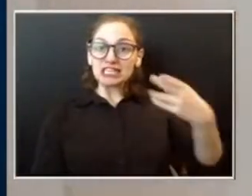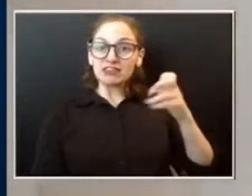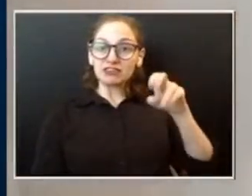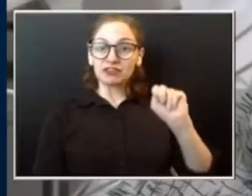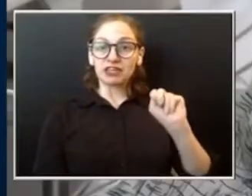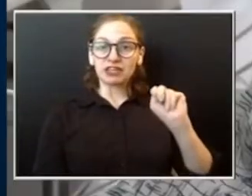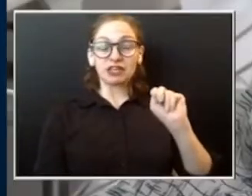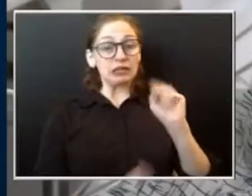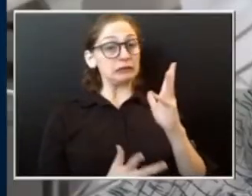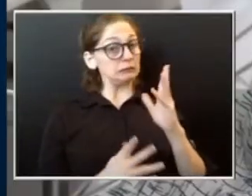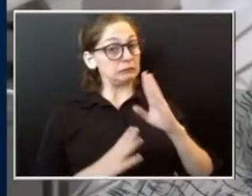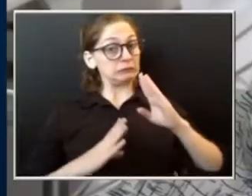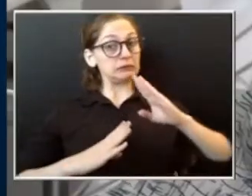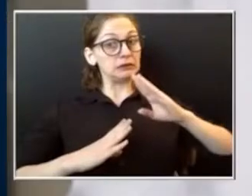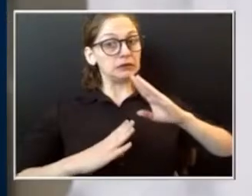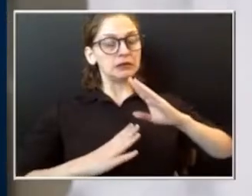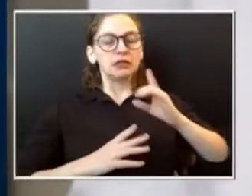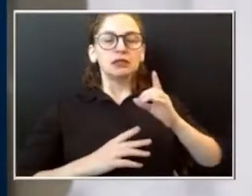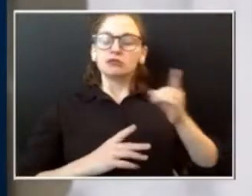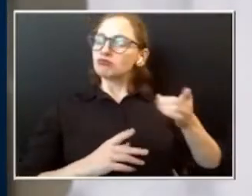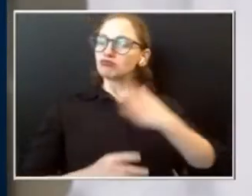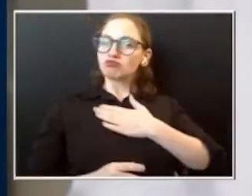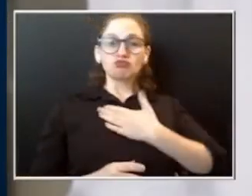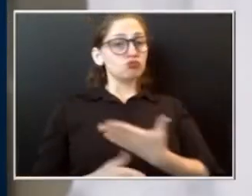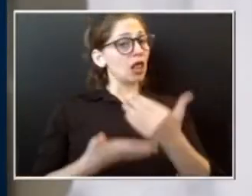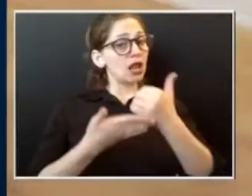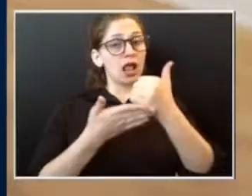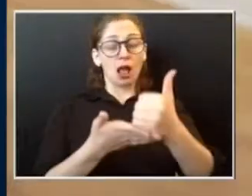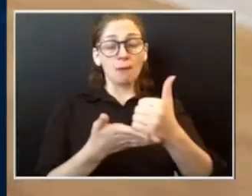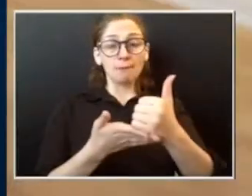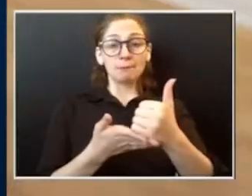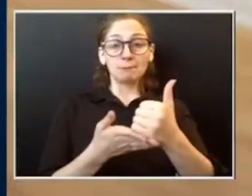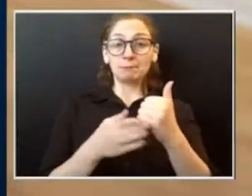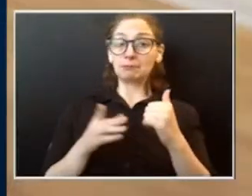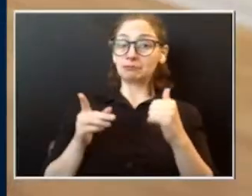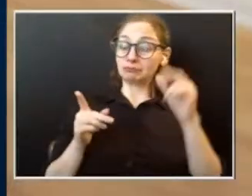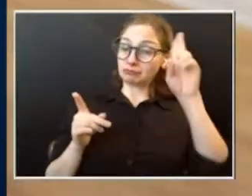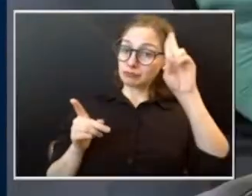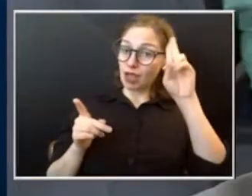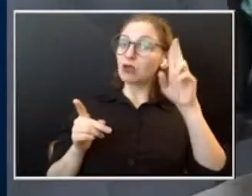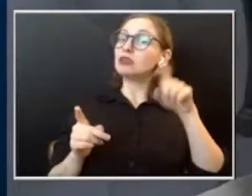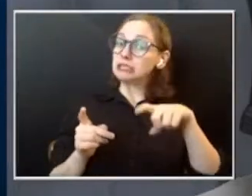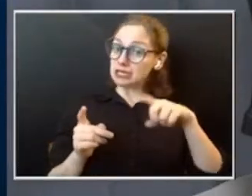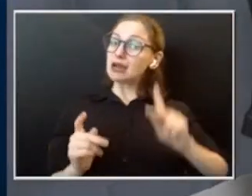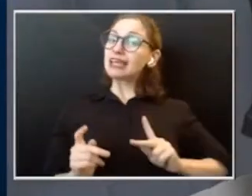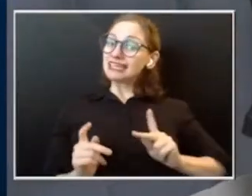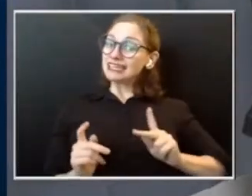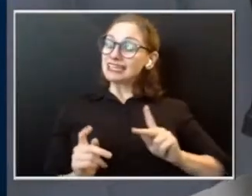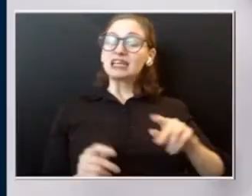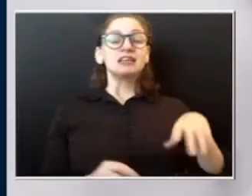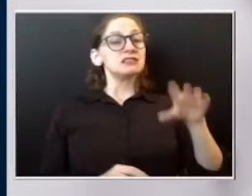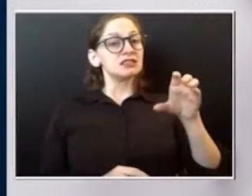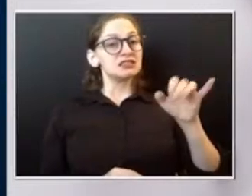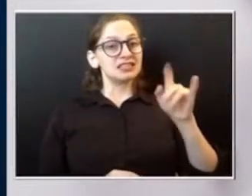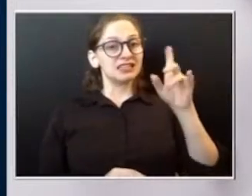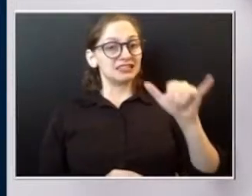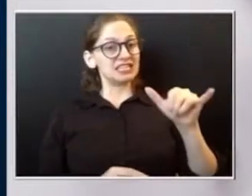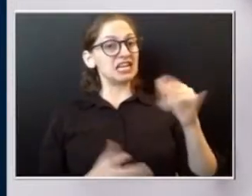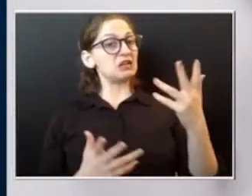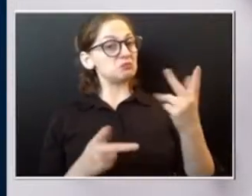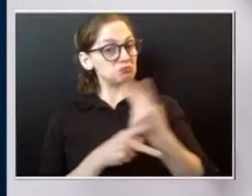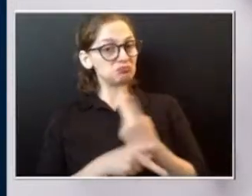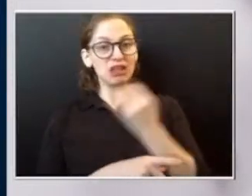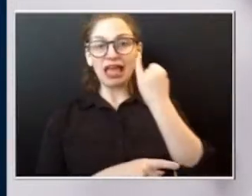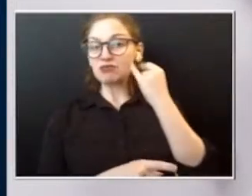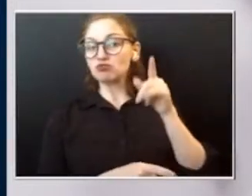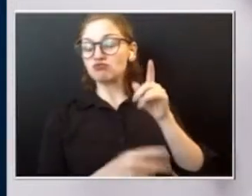she could. He needed a kidney. Cindy looked into whether she might be a match. So you all set? I am. Okay. As soon